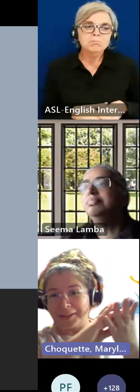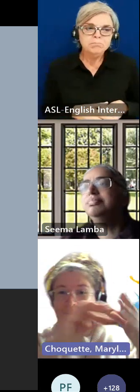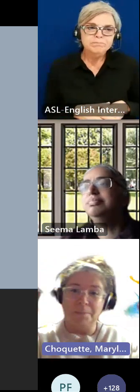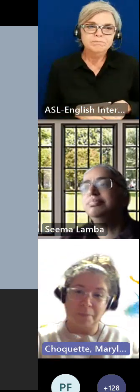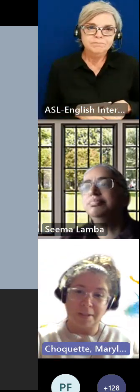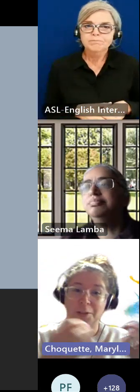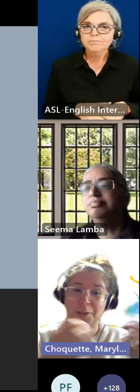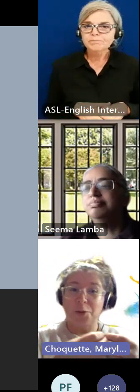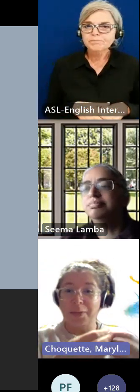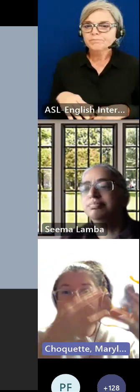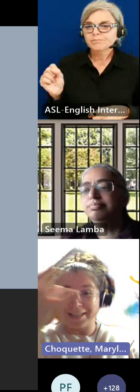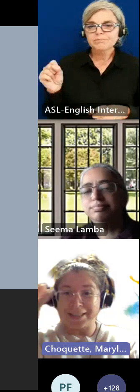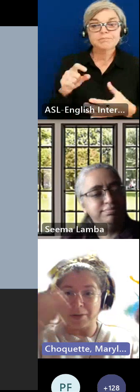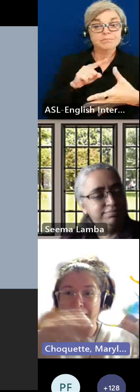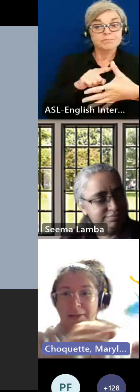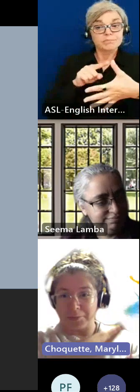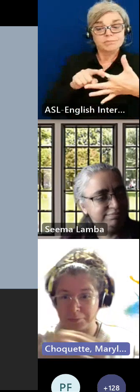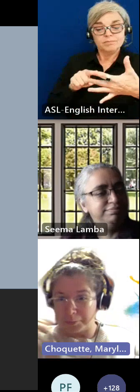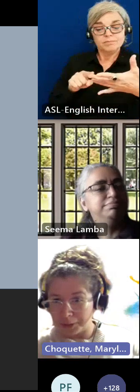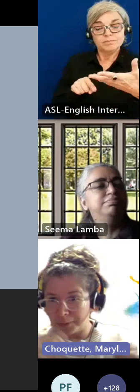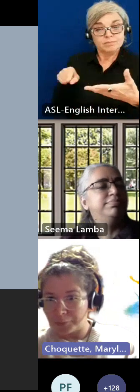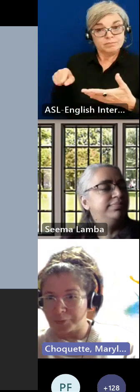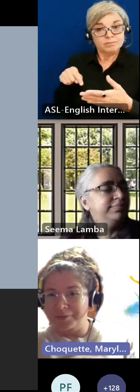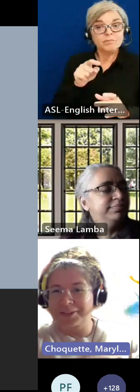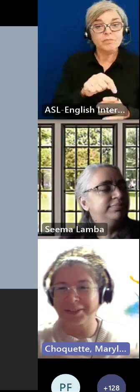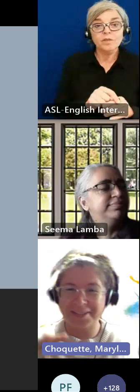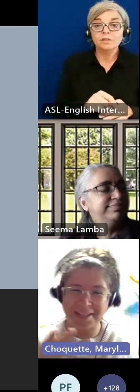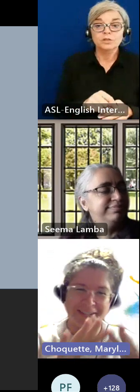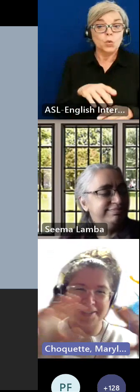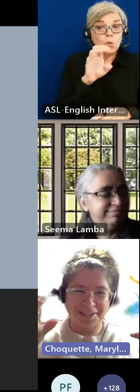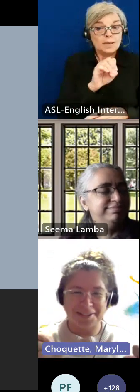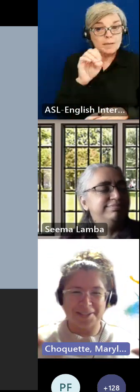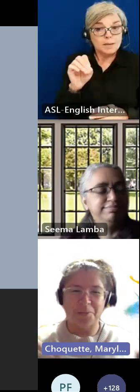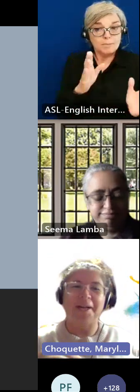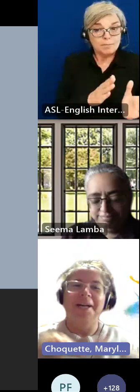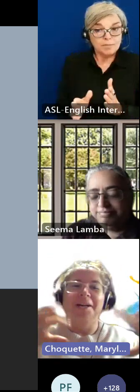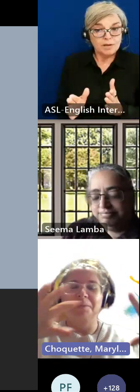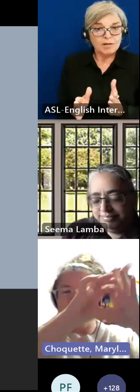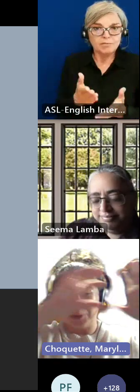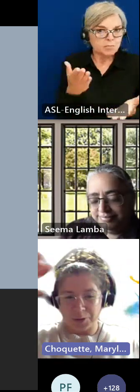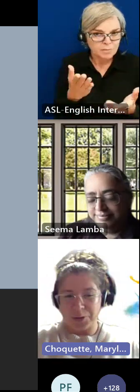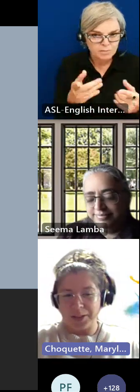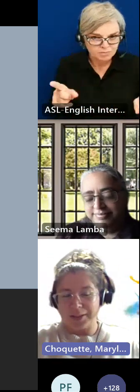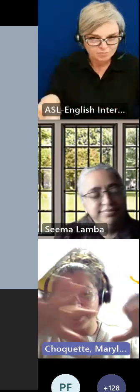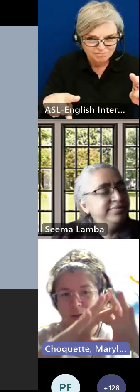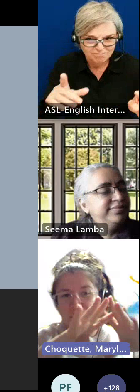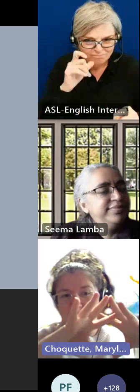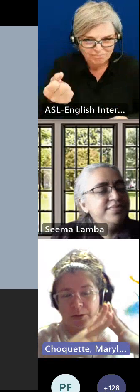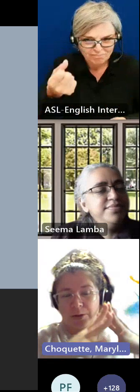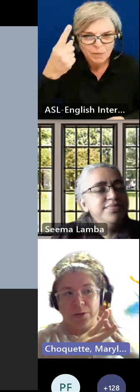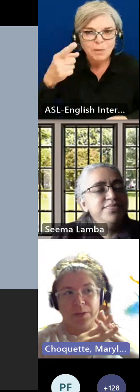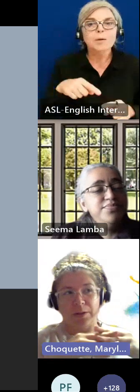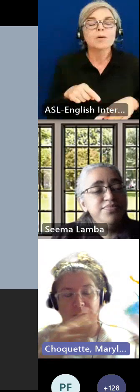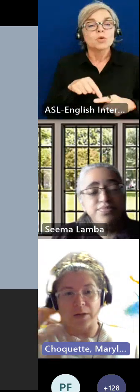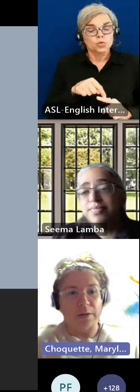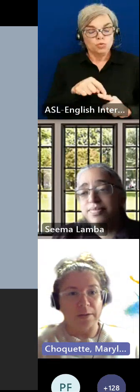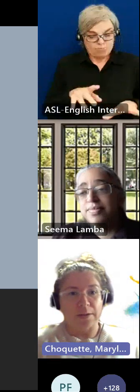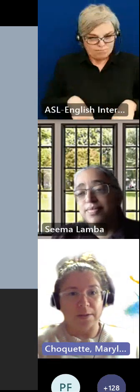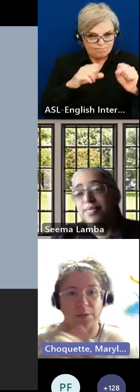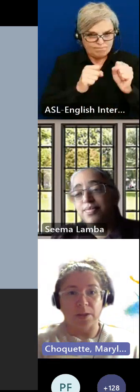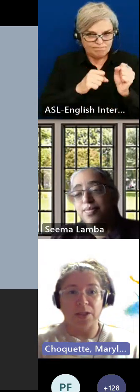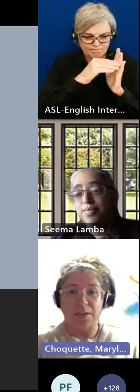to highlight, basically you're doing an EE plan, maybe for those that didn't understand why, but you're doing an EE plan, but you should really